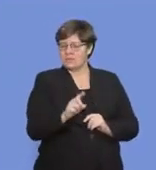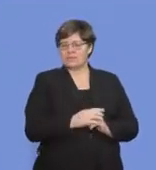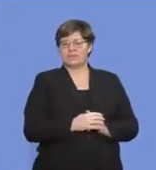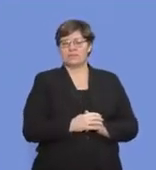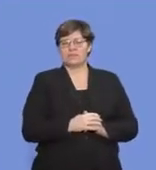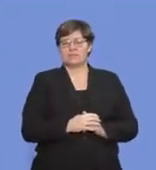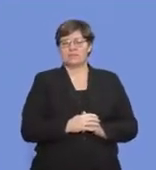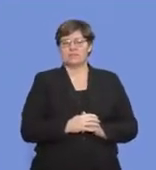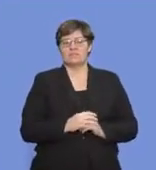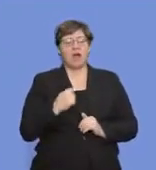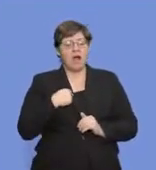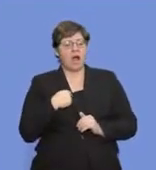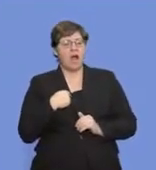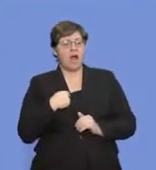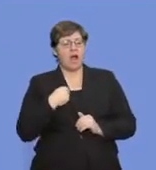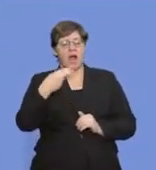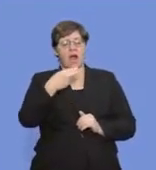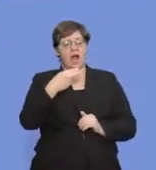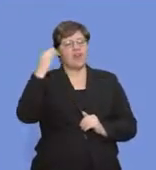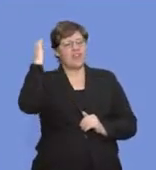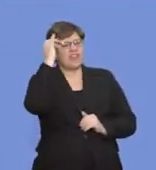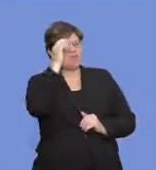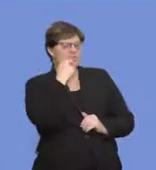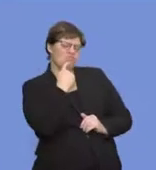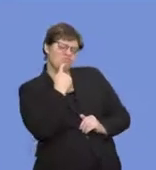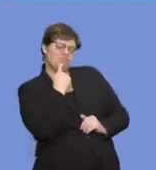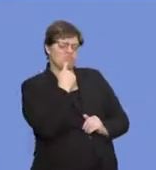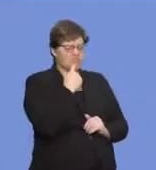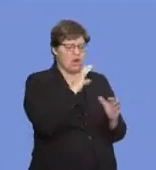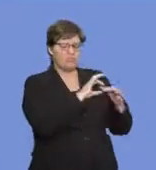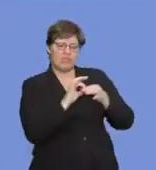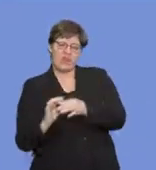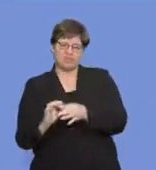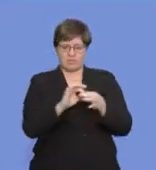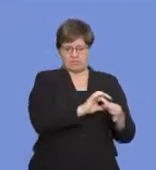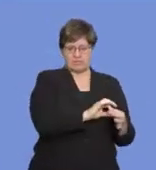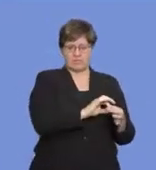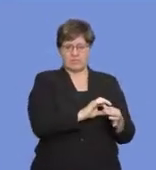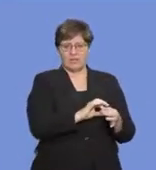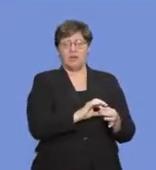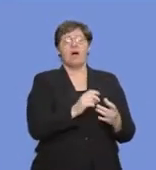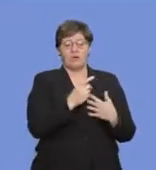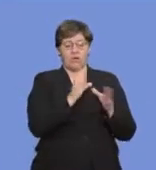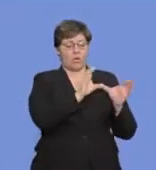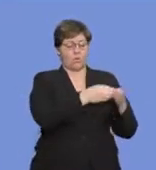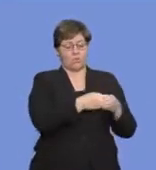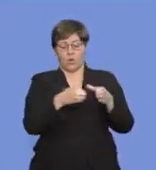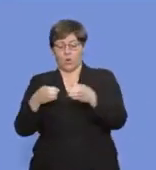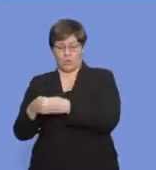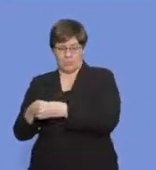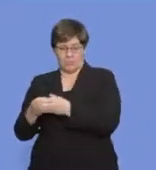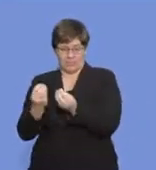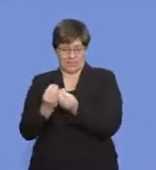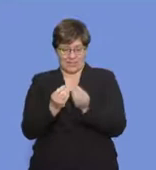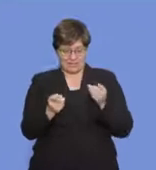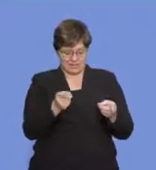represents hypothetical or theoretical relationships between groups of organisms